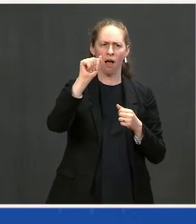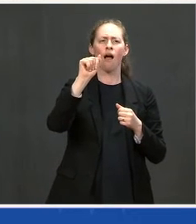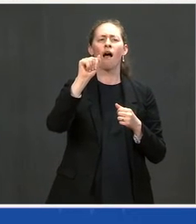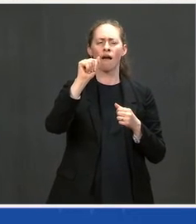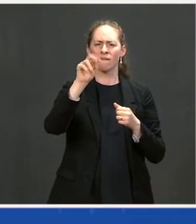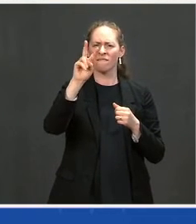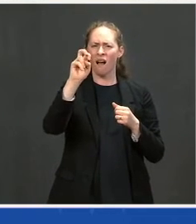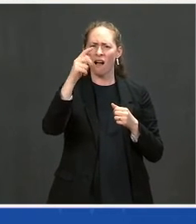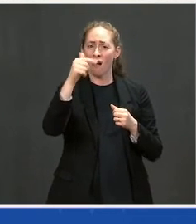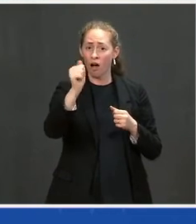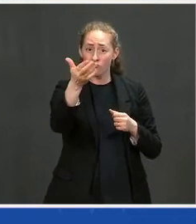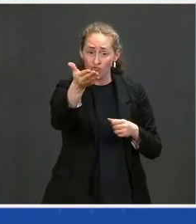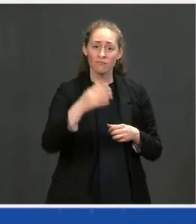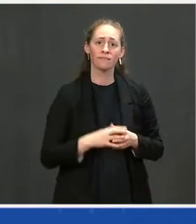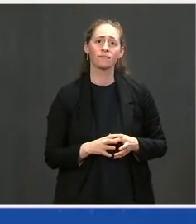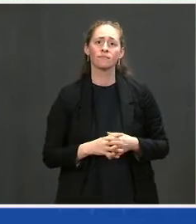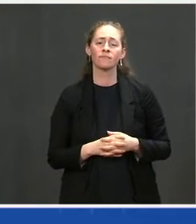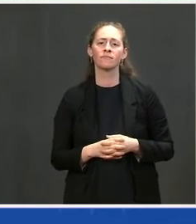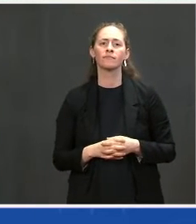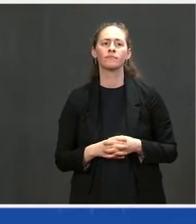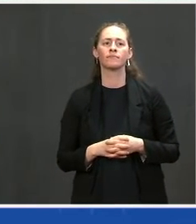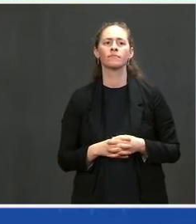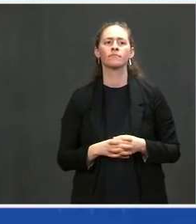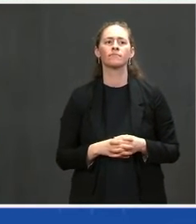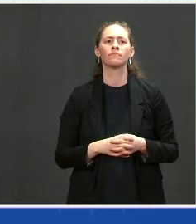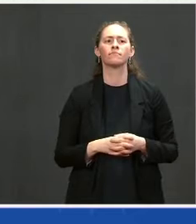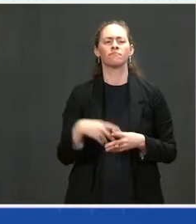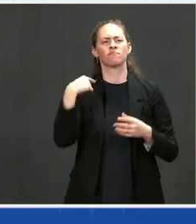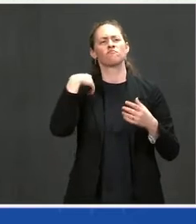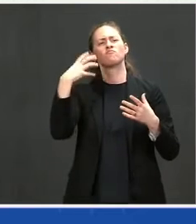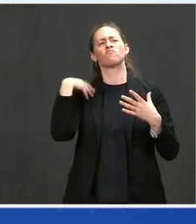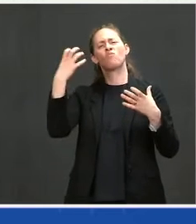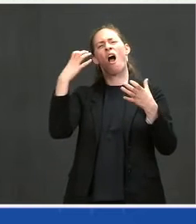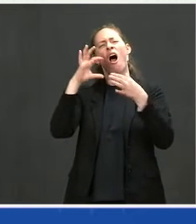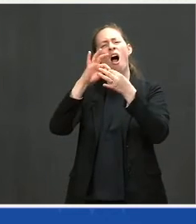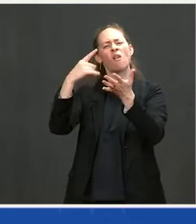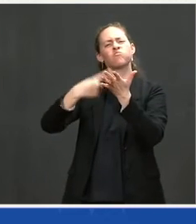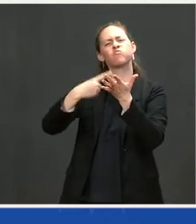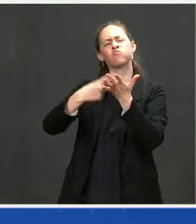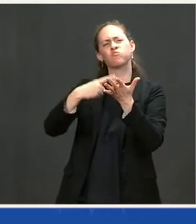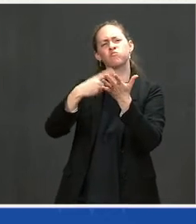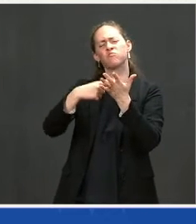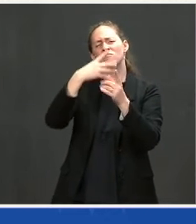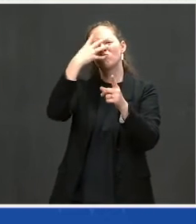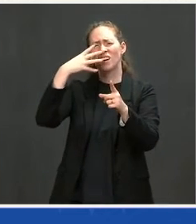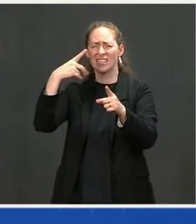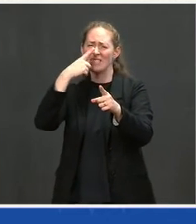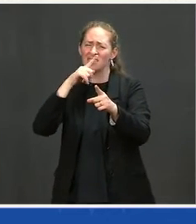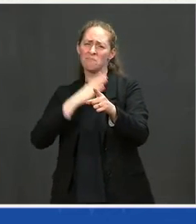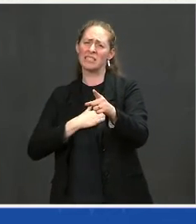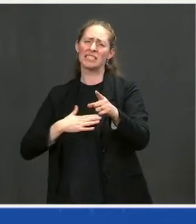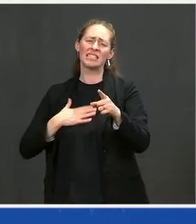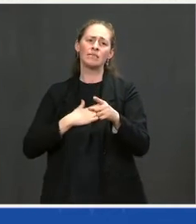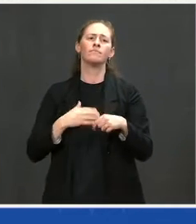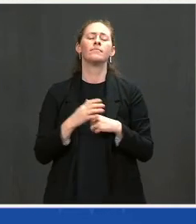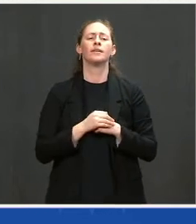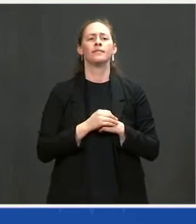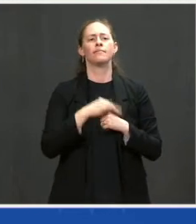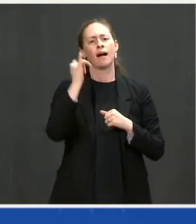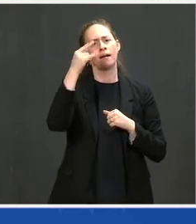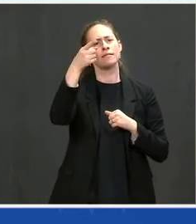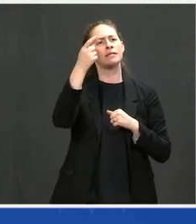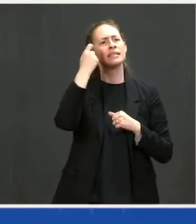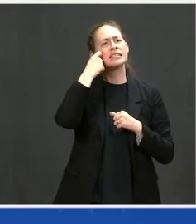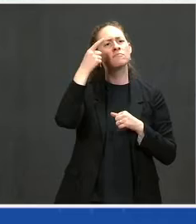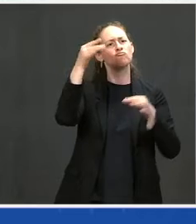I'd like to circle back to immigration, please. You just listed the reasons that people are coming, talking about in-country